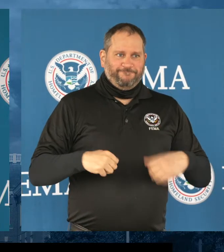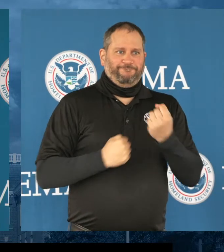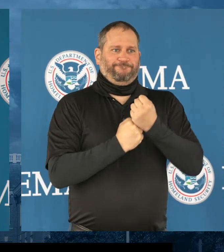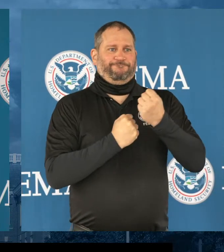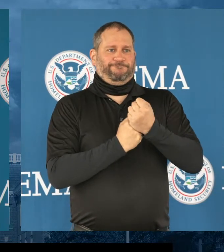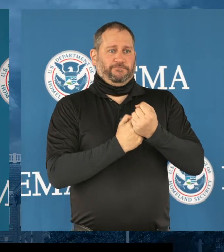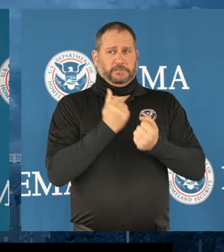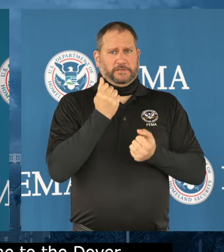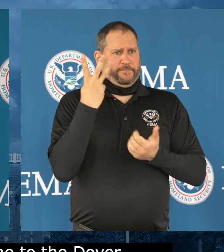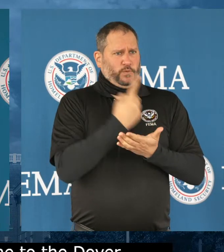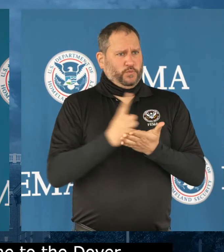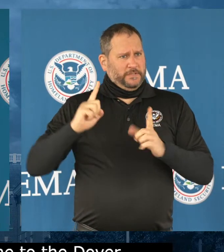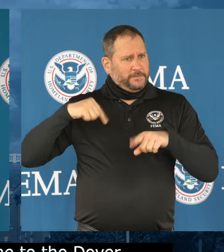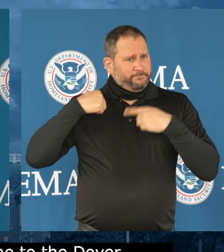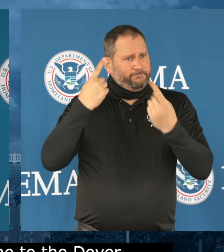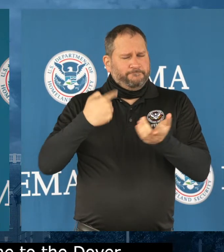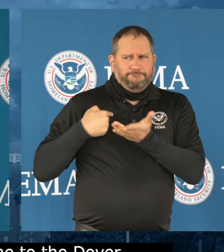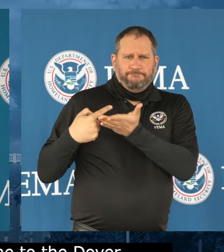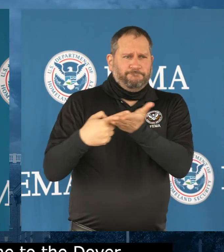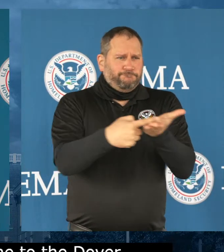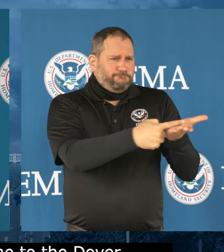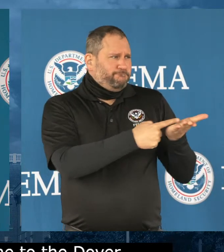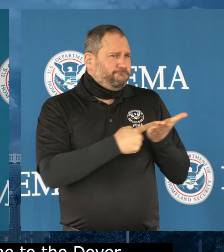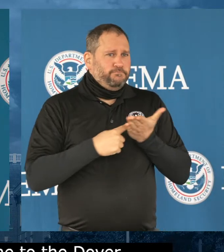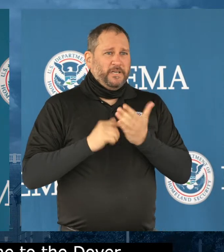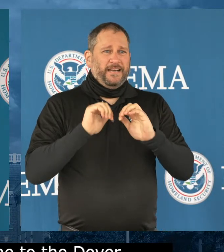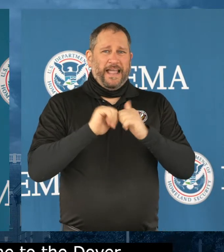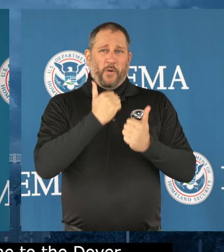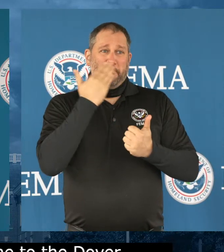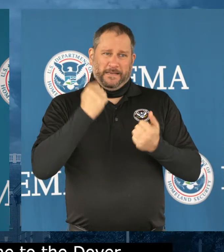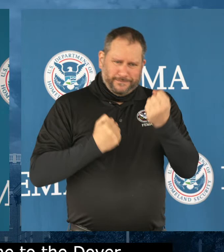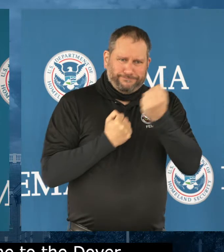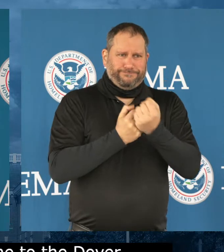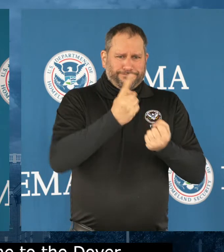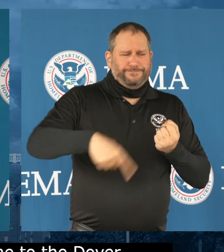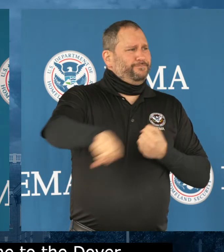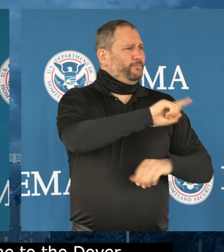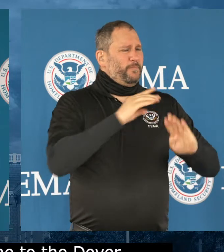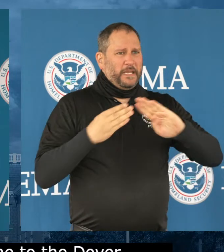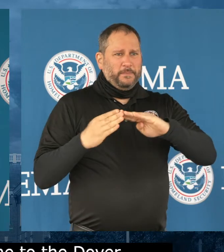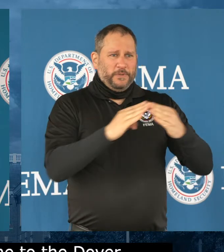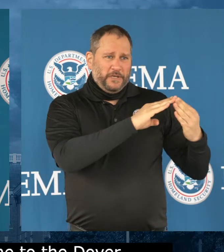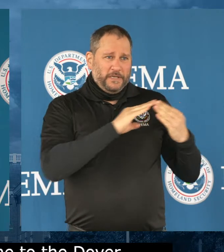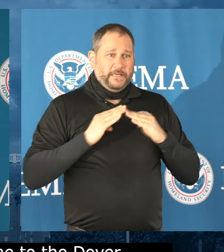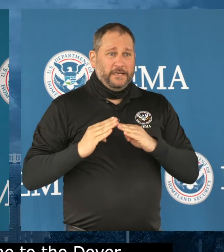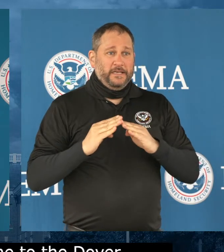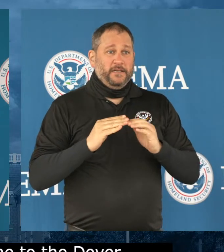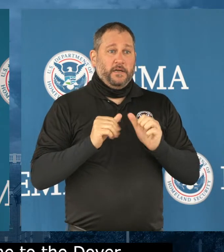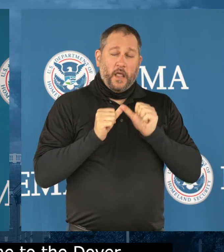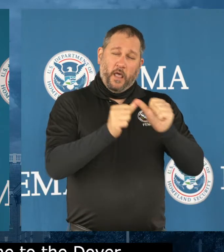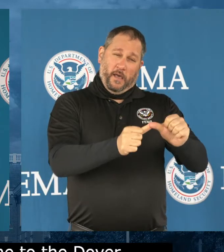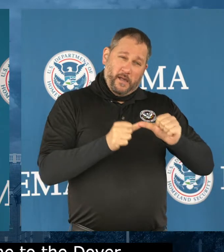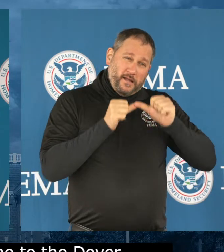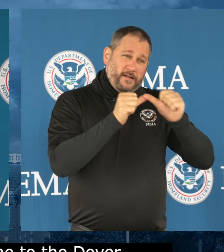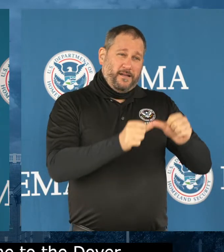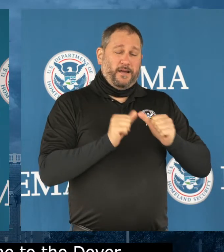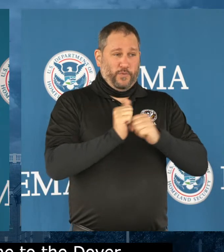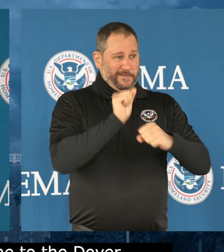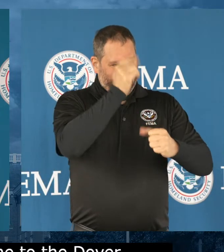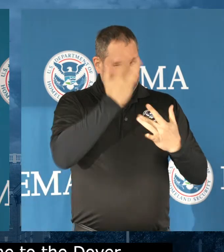we were discussing, a few of us, how best we could help the community with the ongoing efforts to fight the